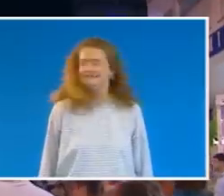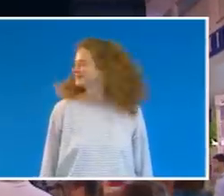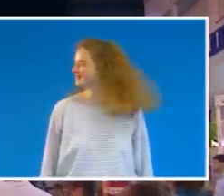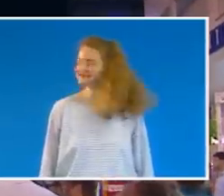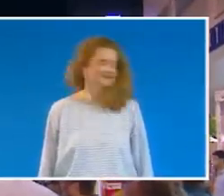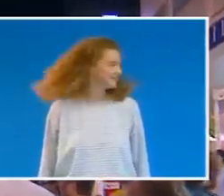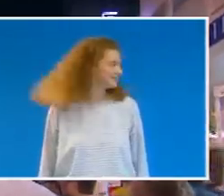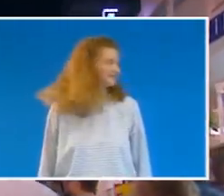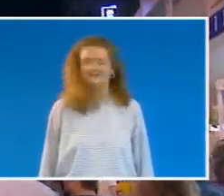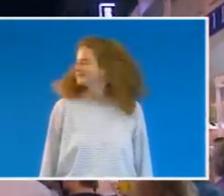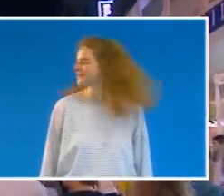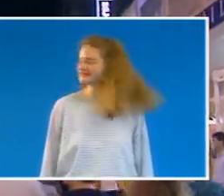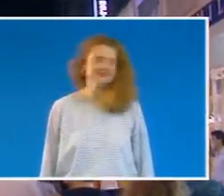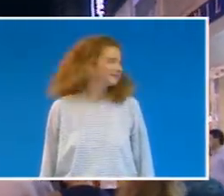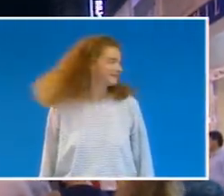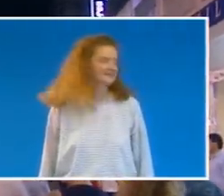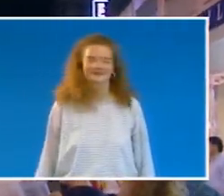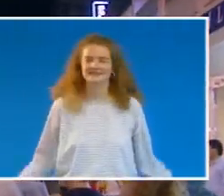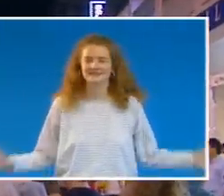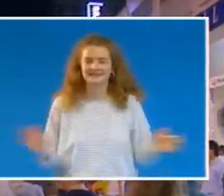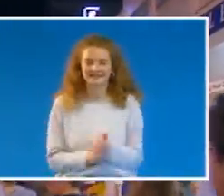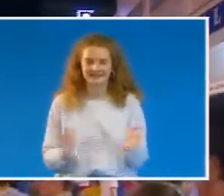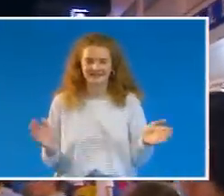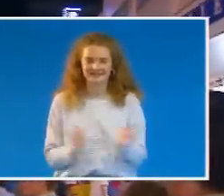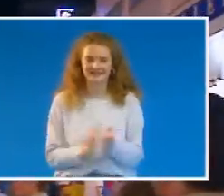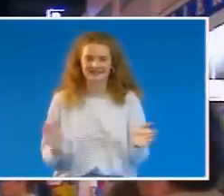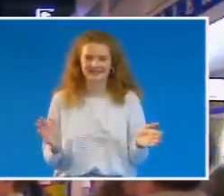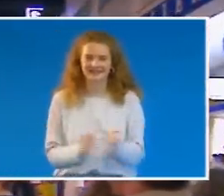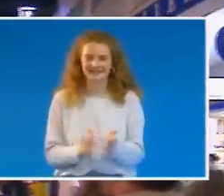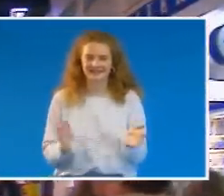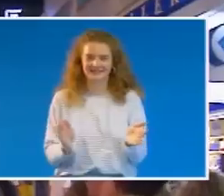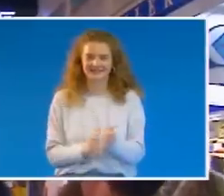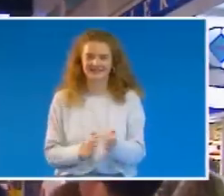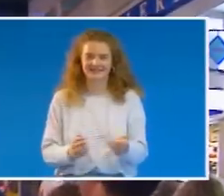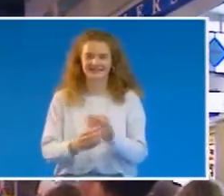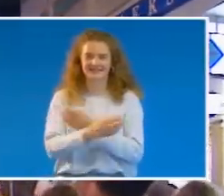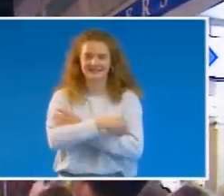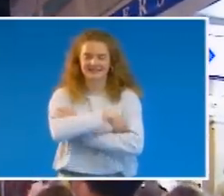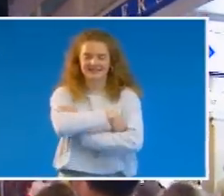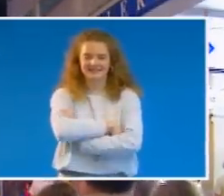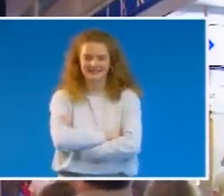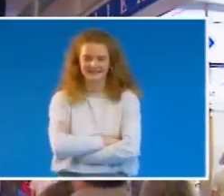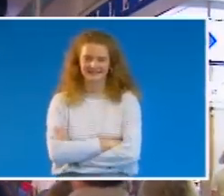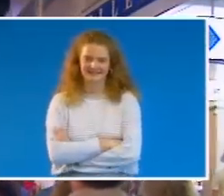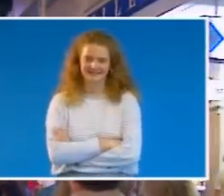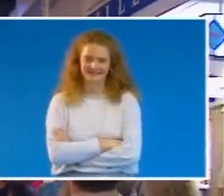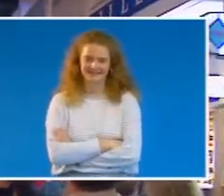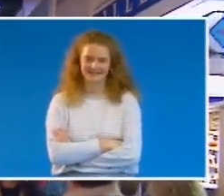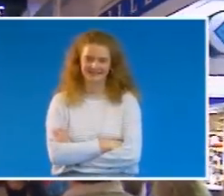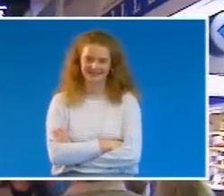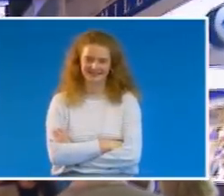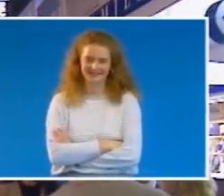shake your head, shake it just like me. Clap your hands, clap your hands, let them quiet